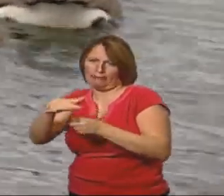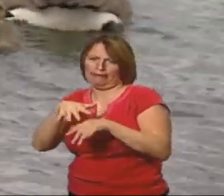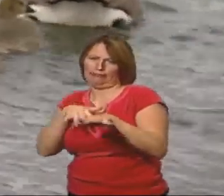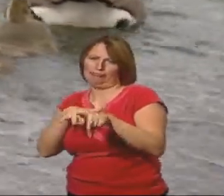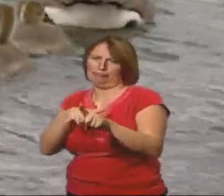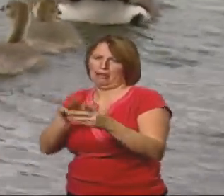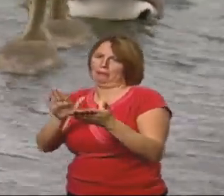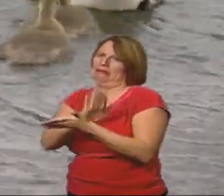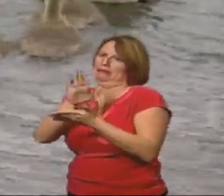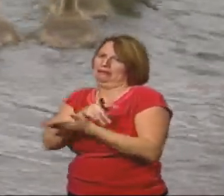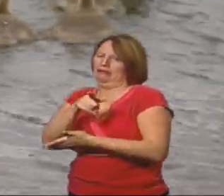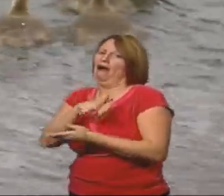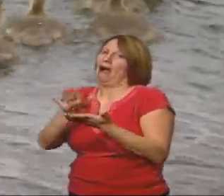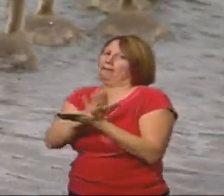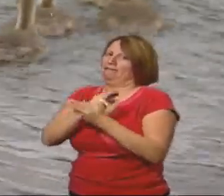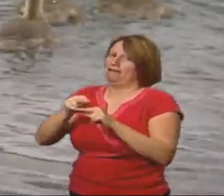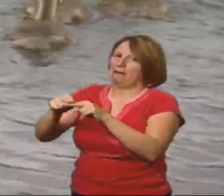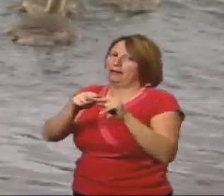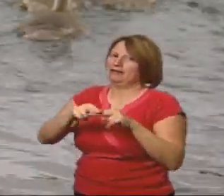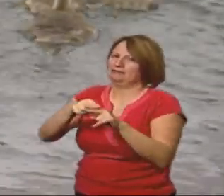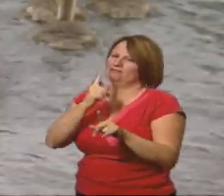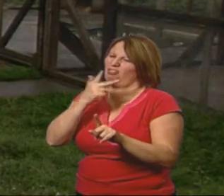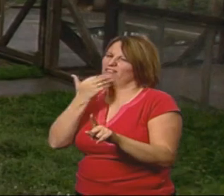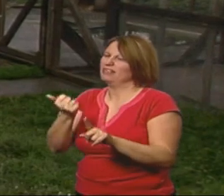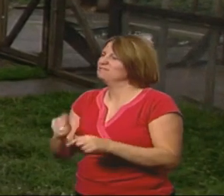Happy families again. Lovely.